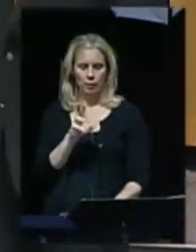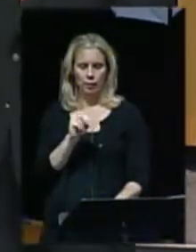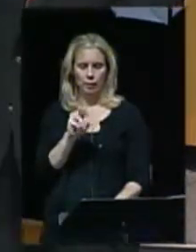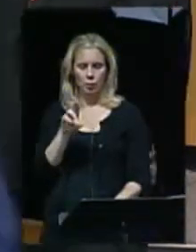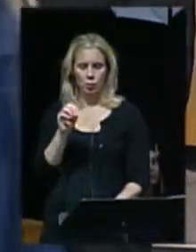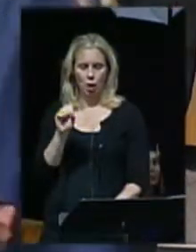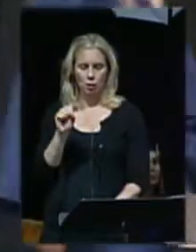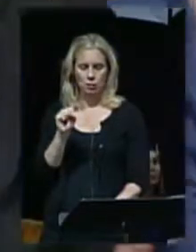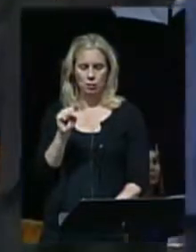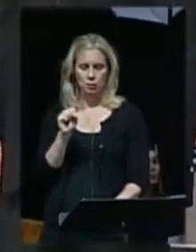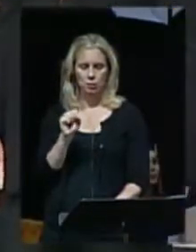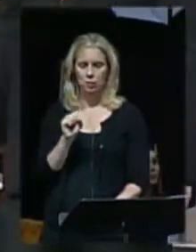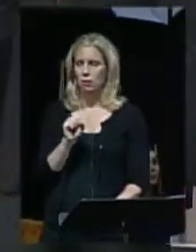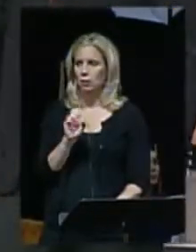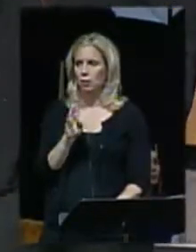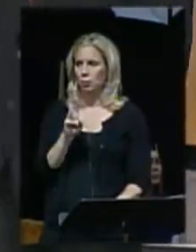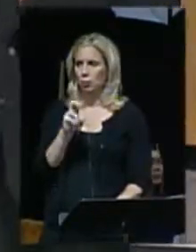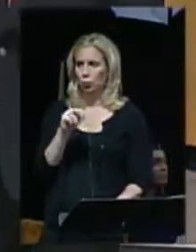Carmen Ross.